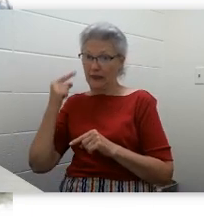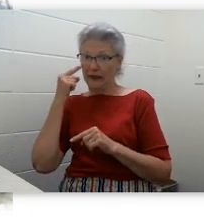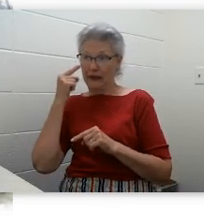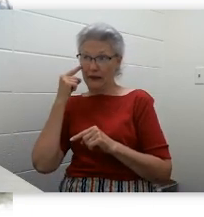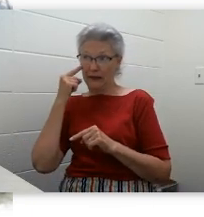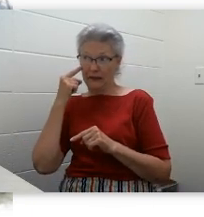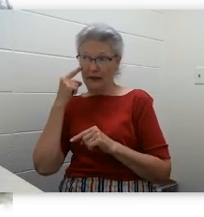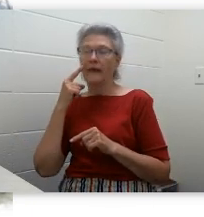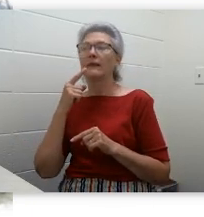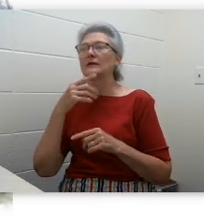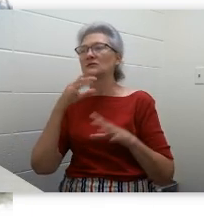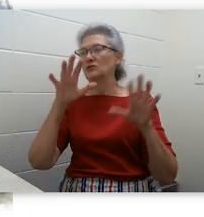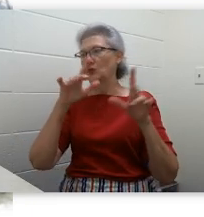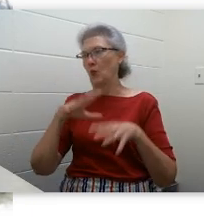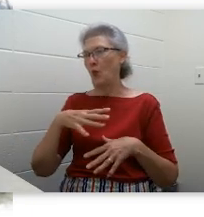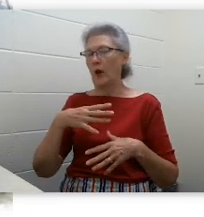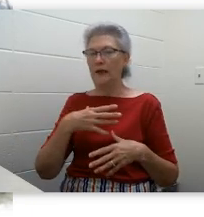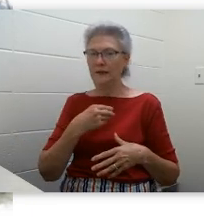satisfied.